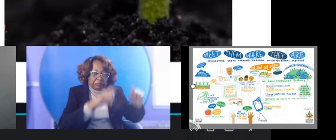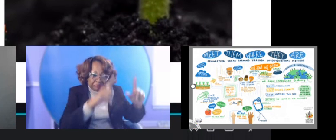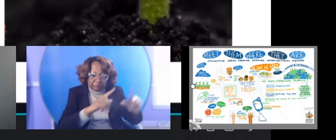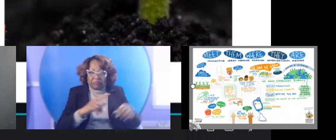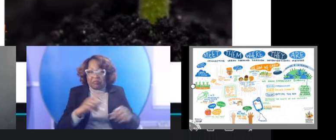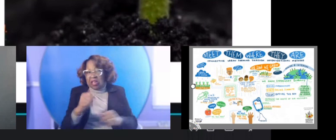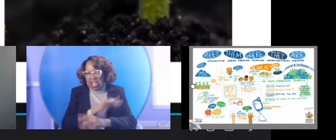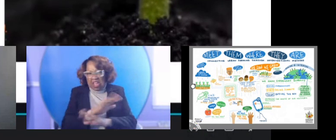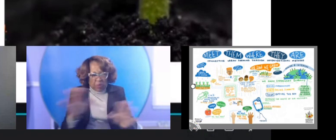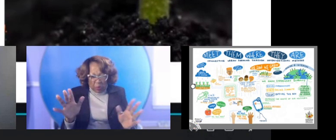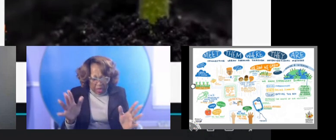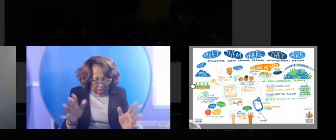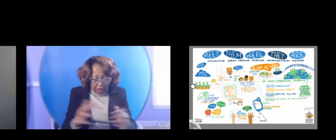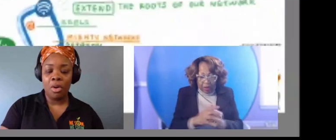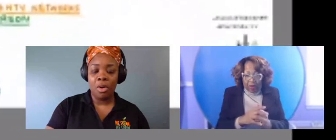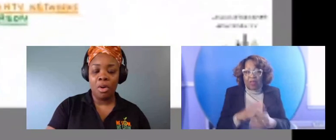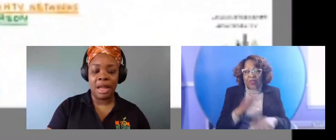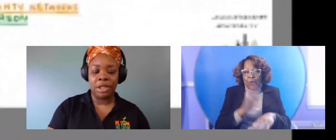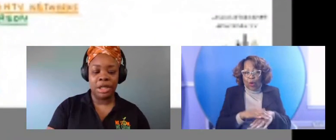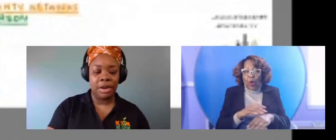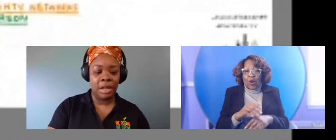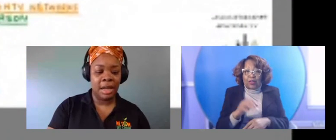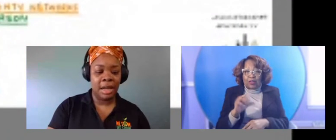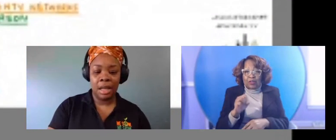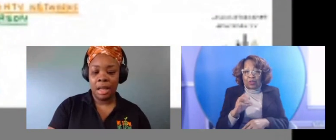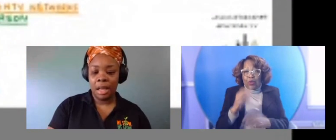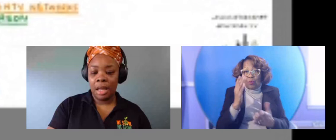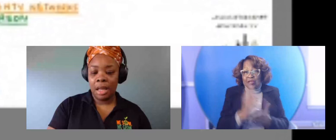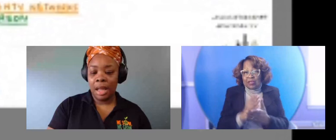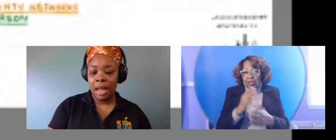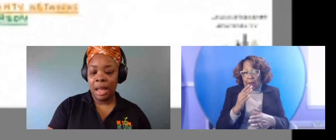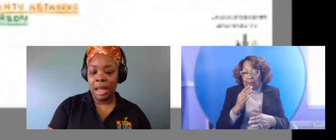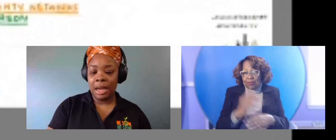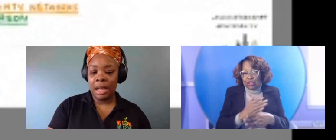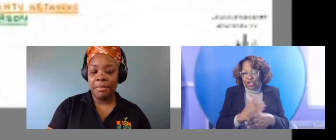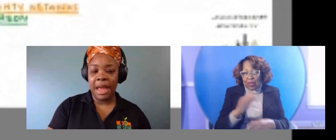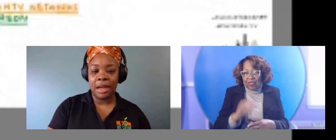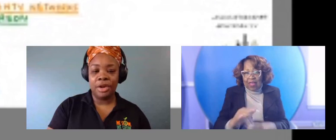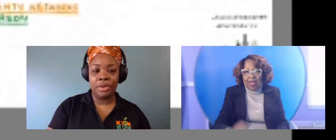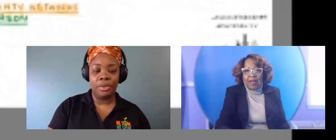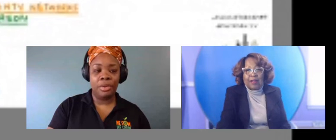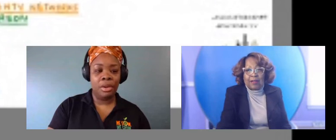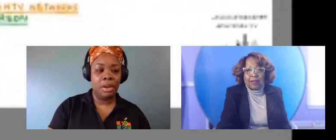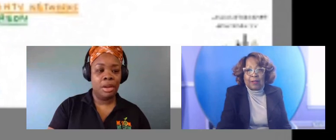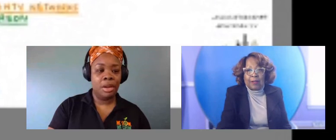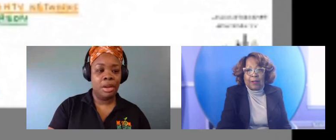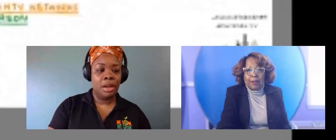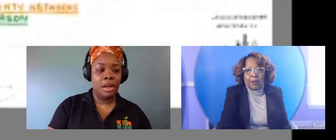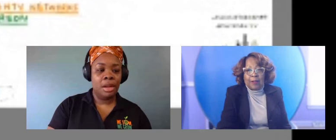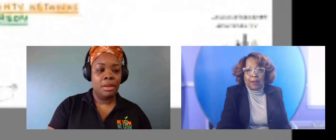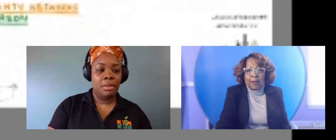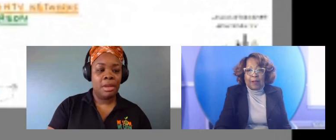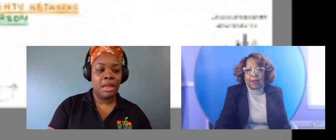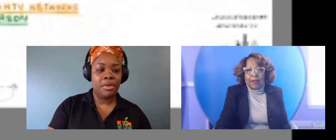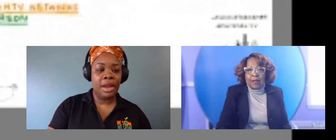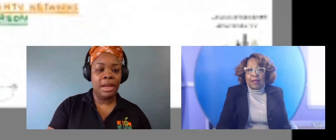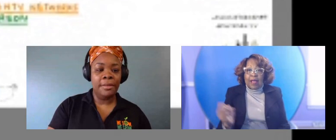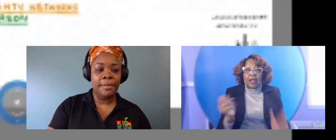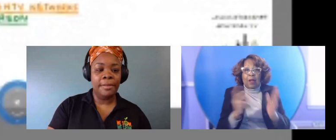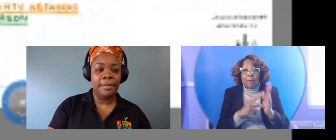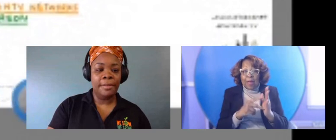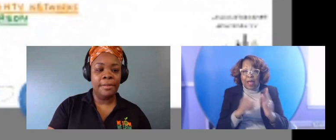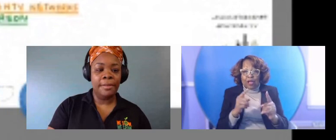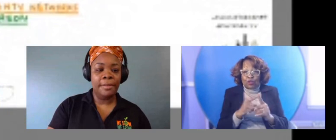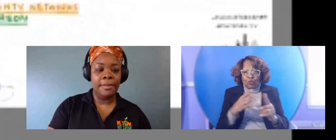um, on. So I'm going to stop sharing that and come back to my screen.